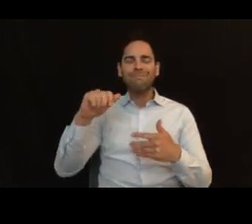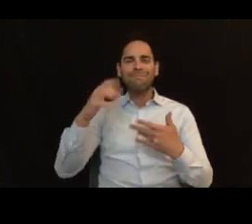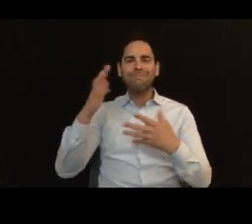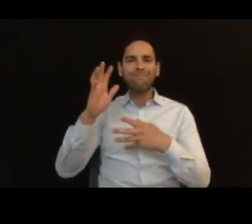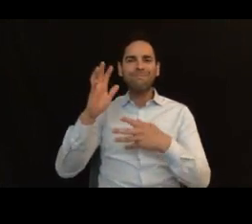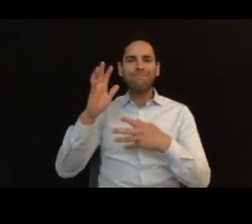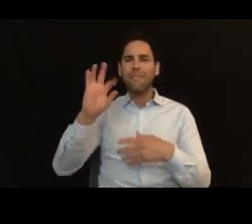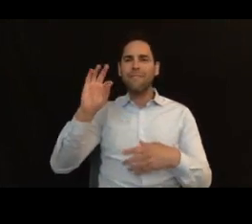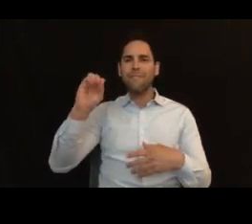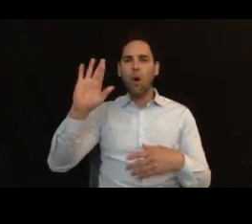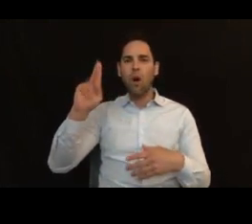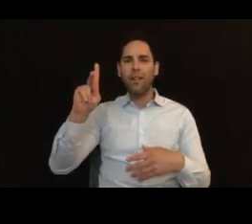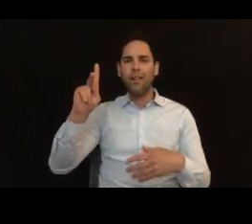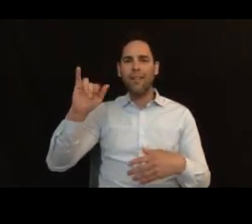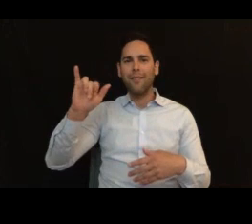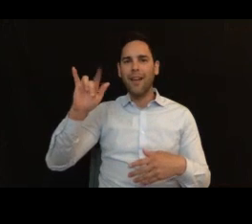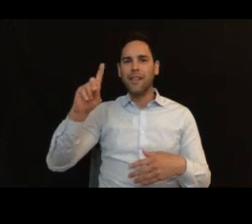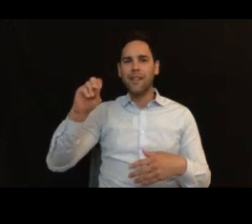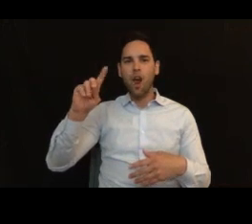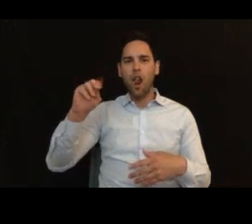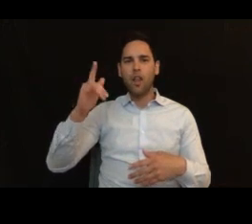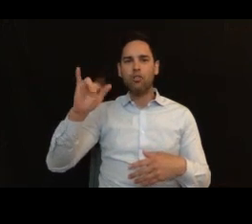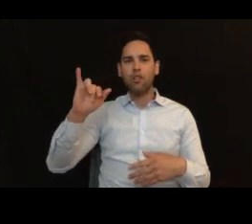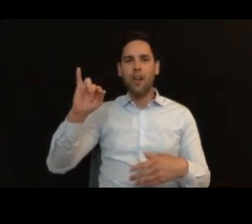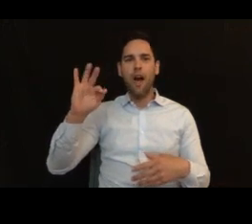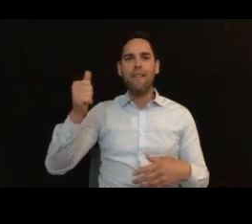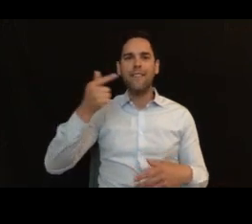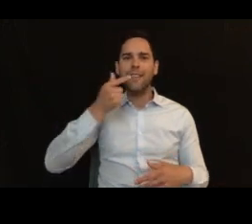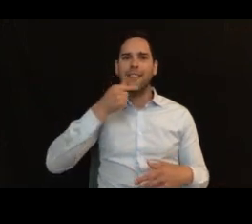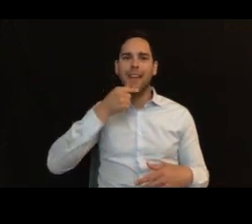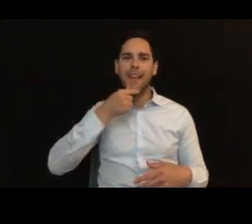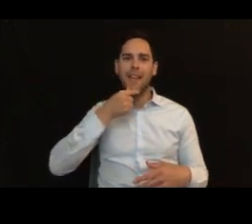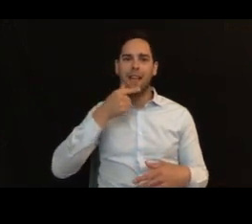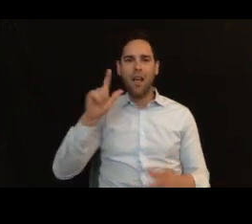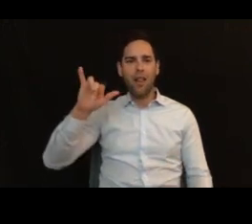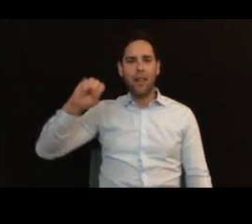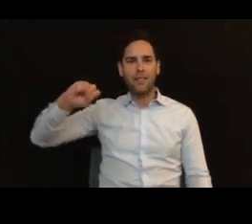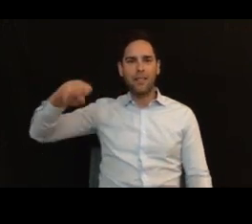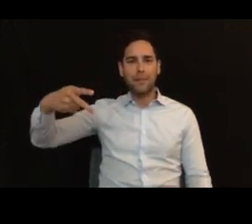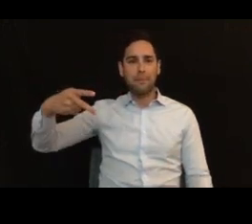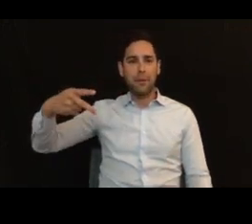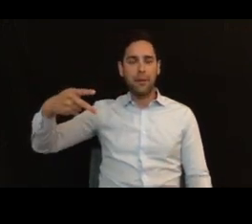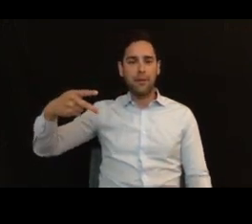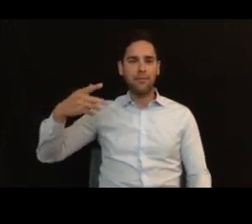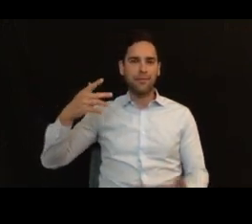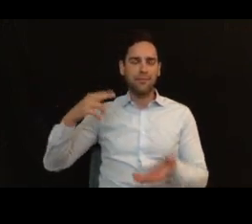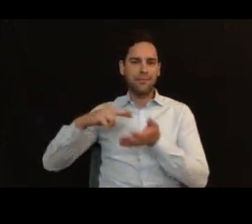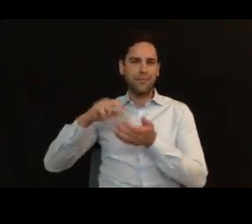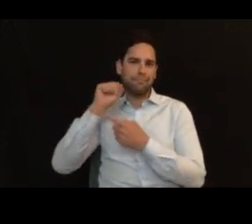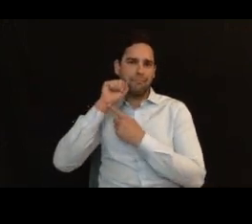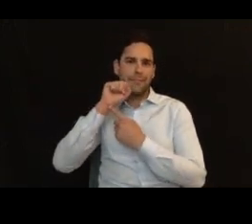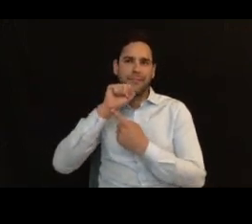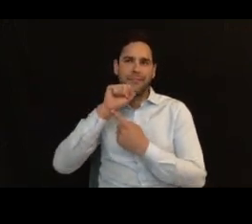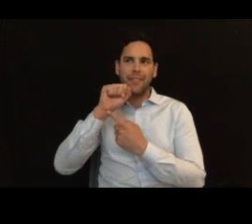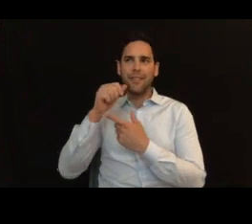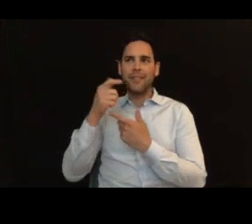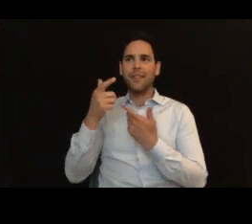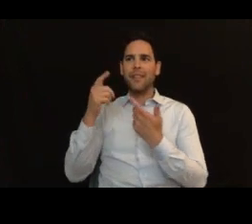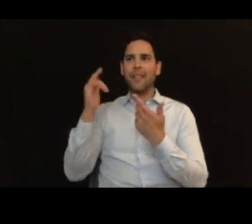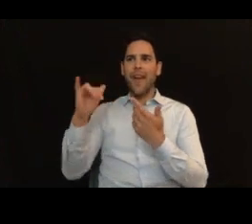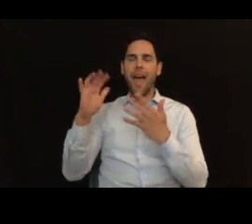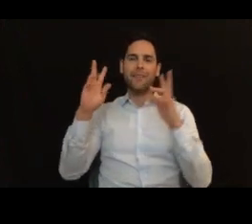idea that lisping is a feminine or a gay sound. And when I say gay, I'm talking about quote unquote